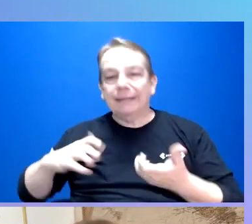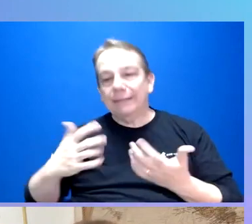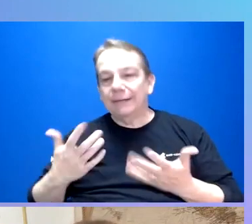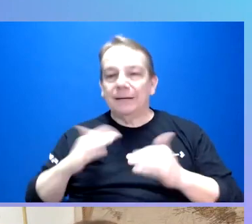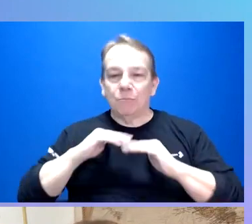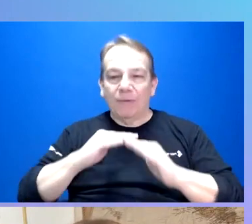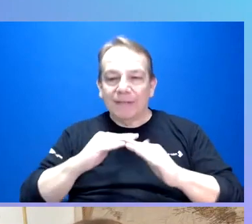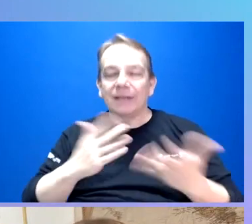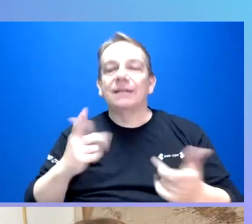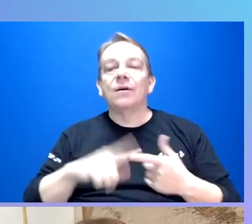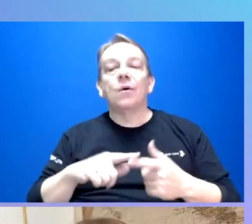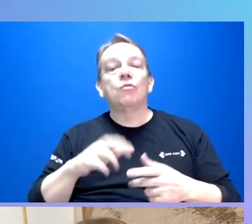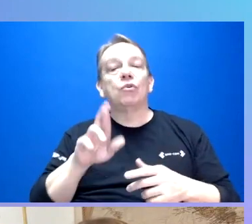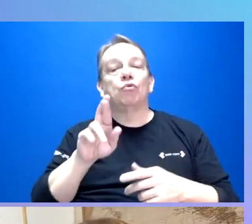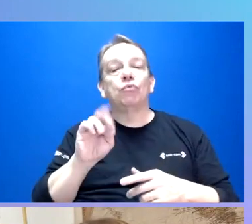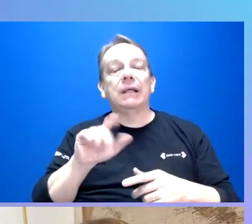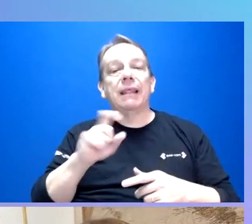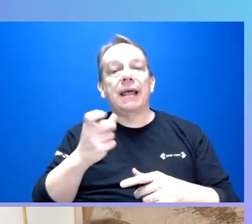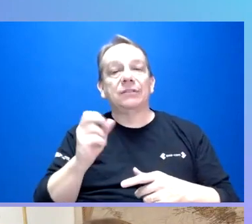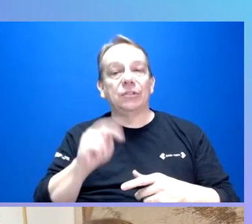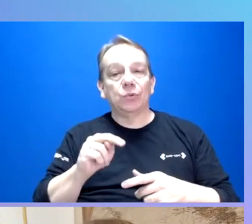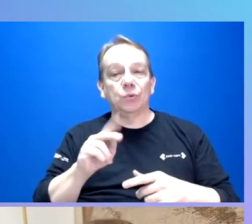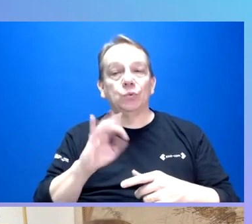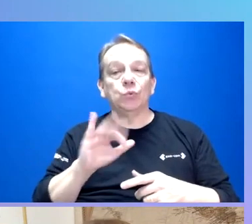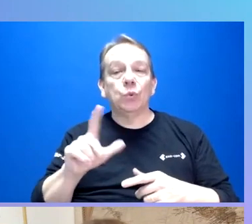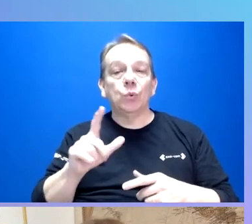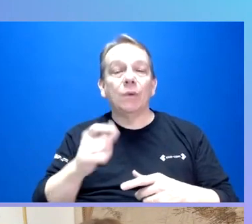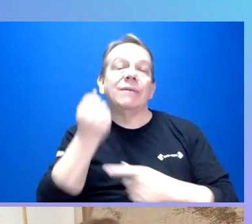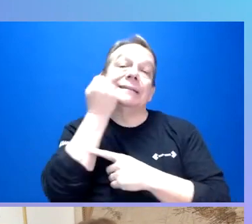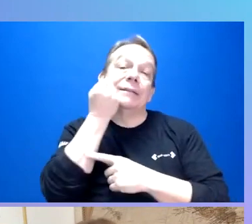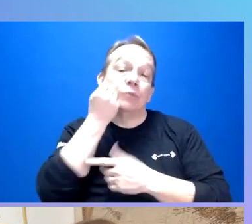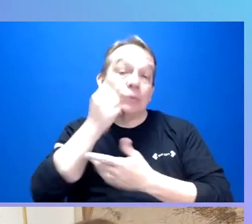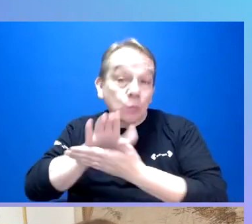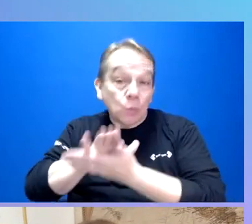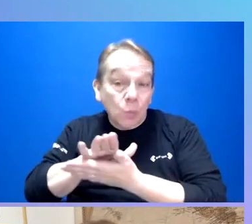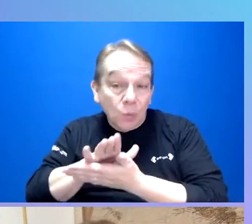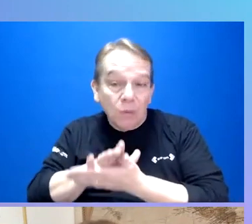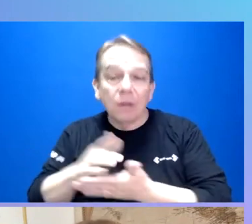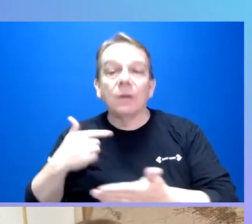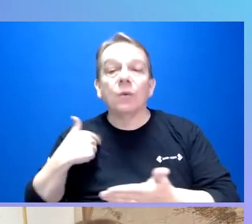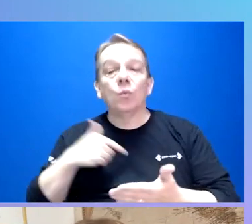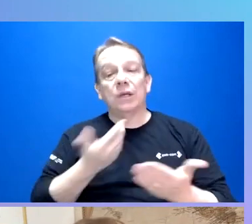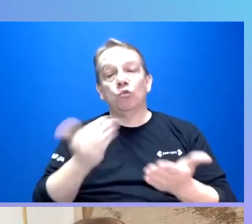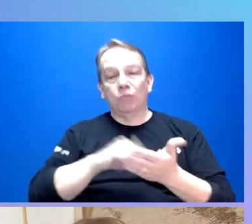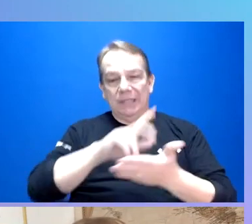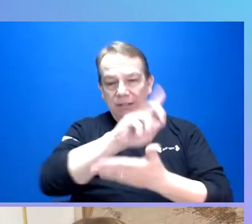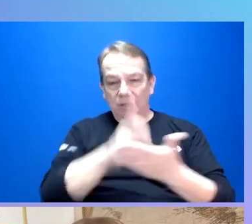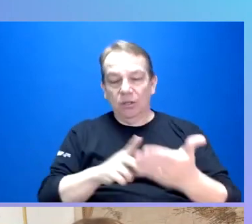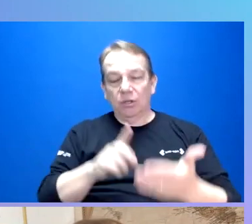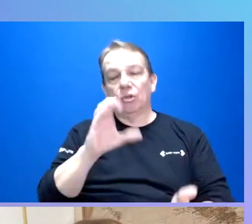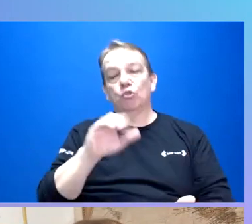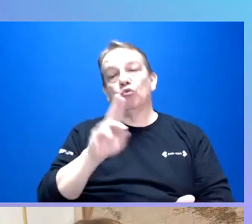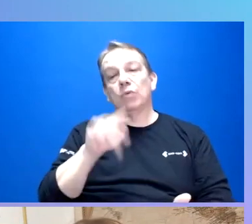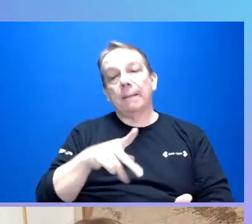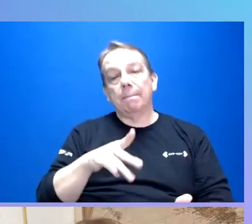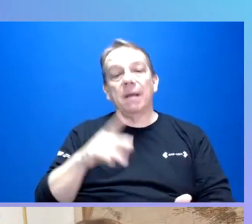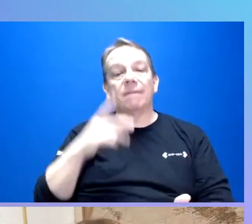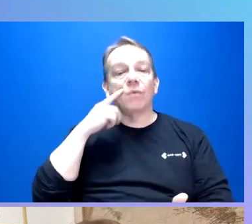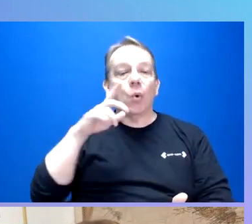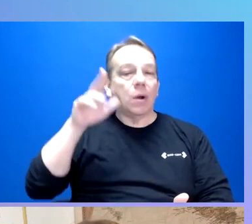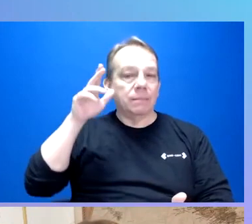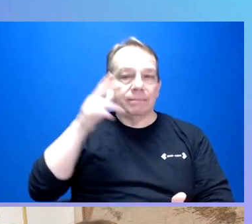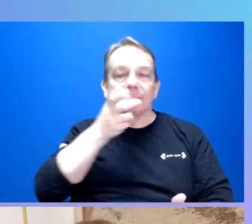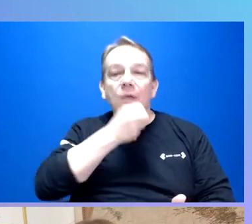a relaxation tool for the NYU Dentistry School. We redesigned cribs for disabled goats with Goats